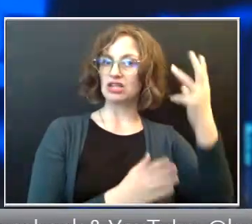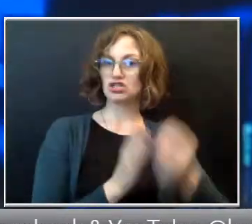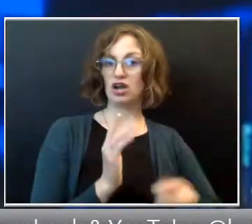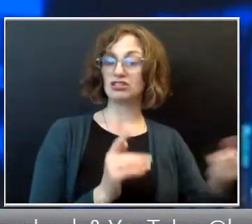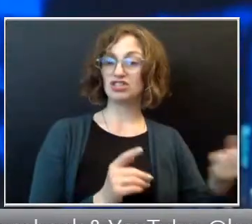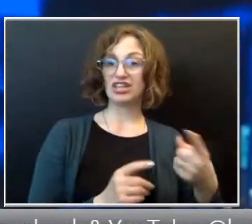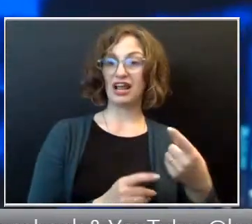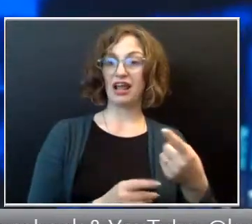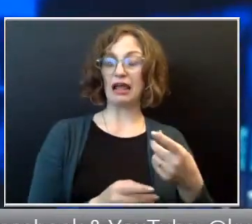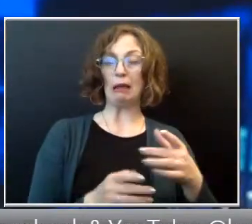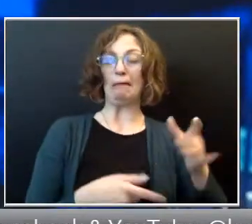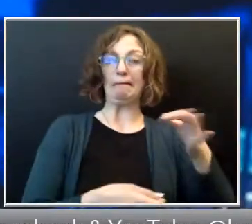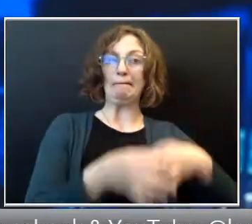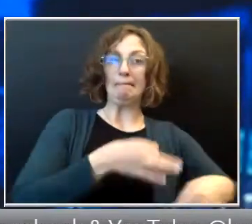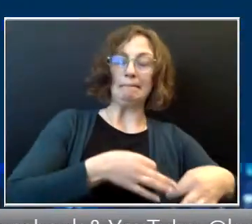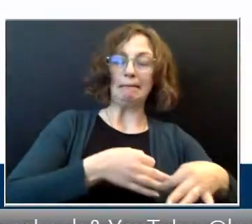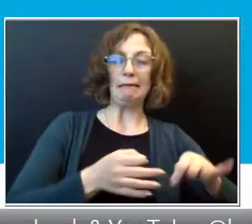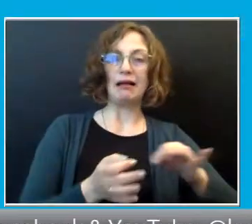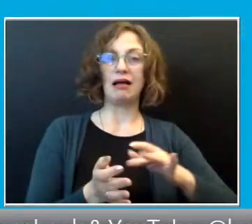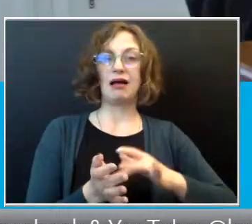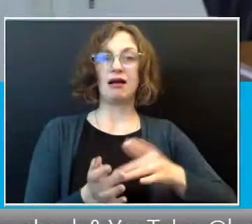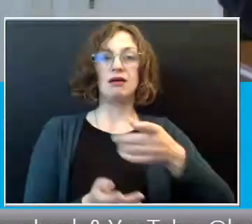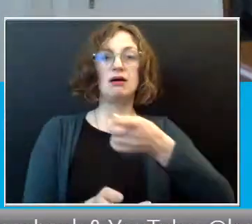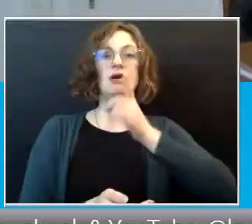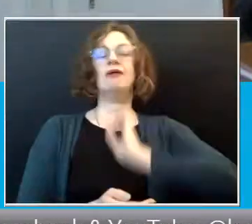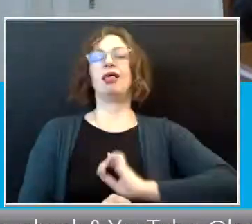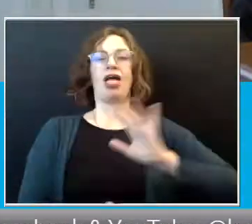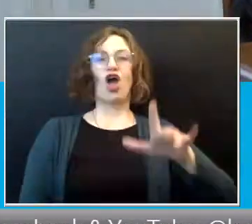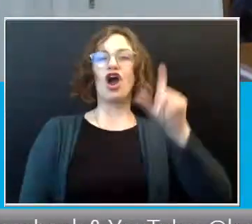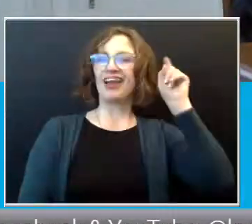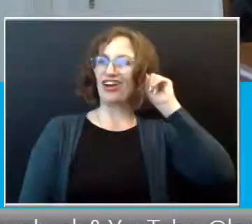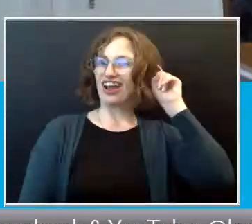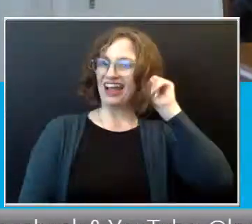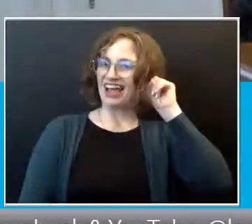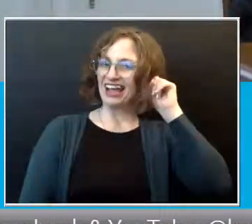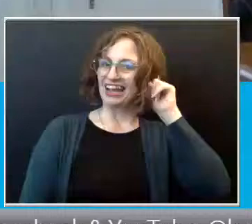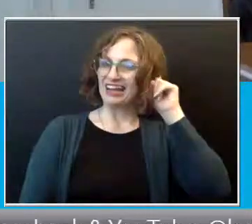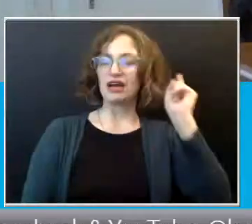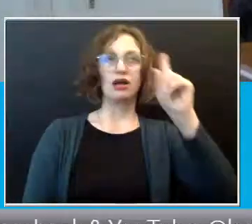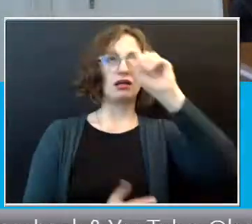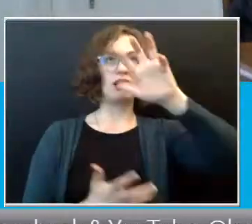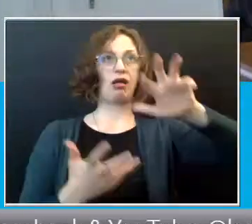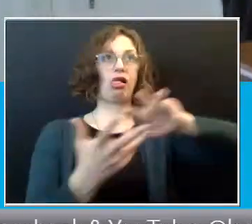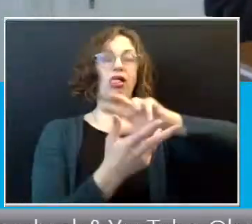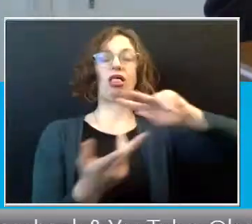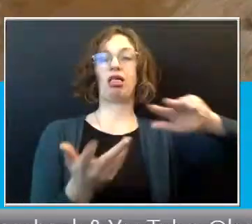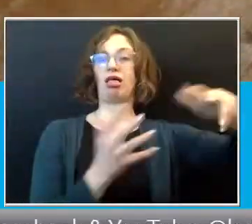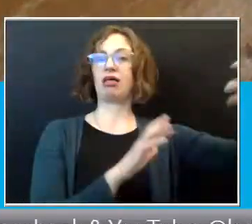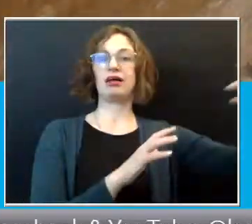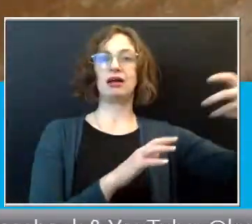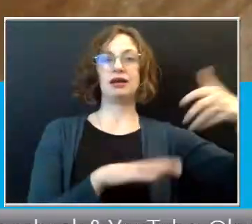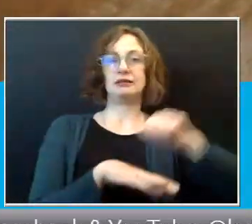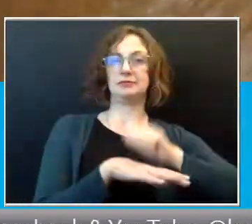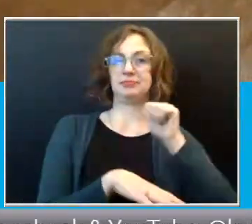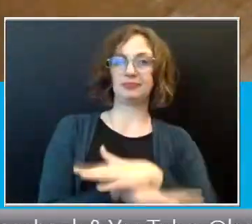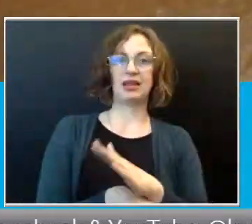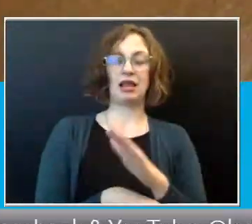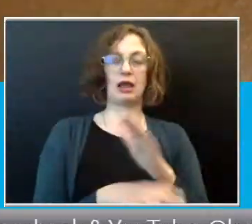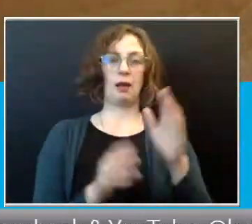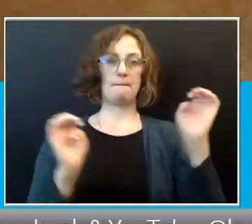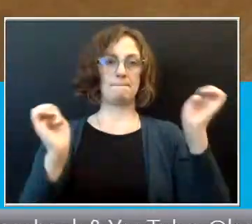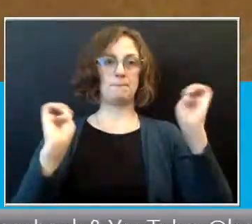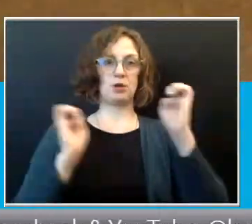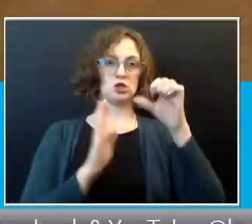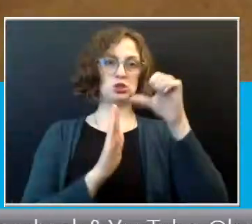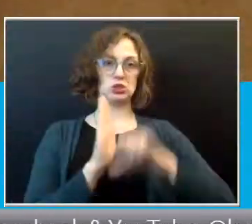Jessica Lovell on the next Morning Medical Update. The mix-up that sent one woman into emergency surgery, where the hearing aids got